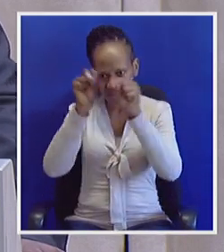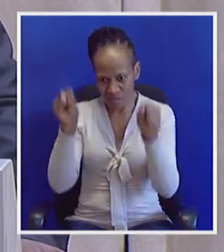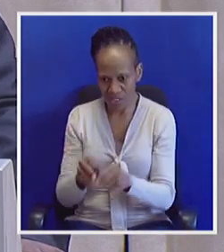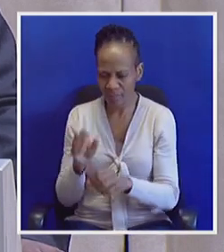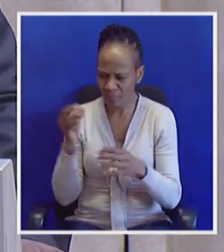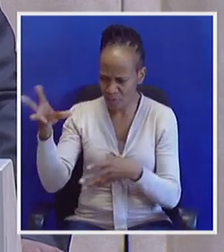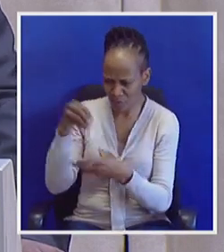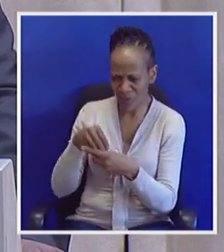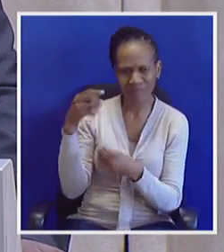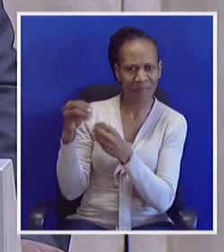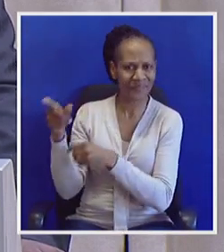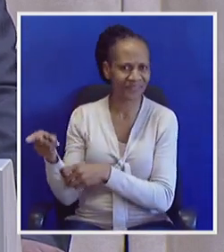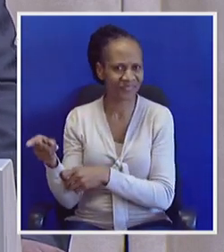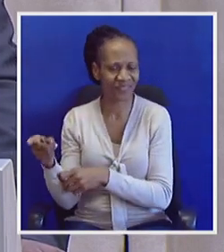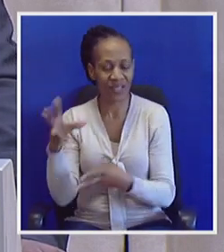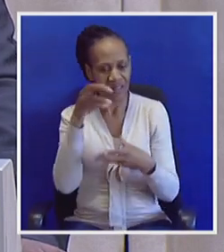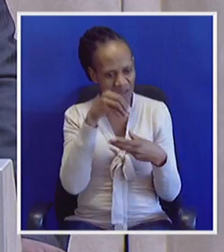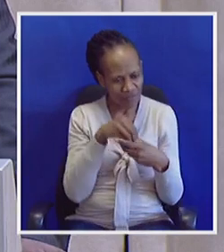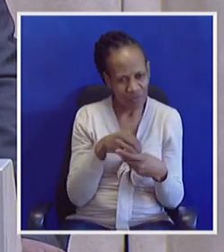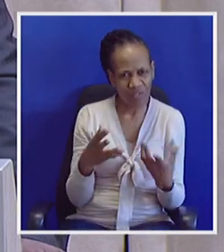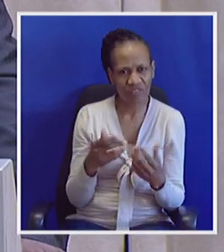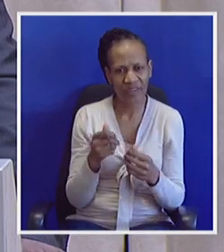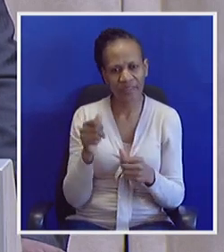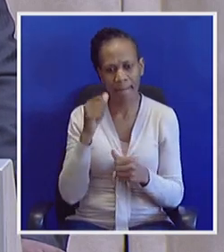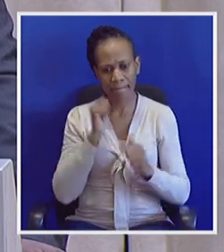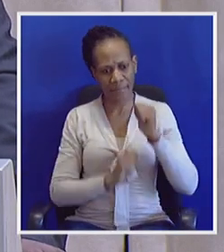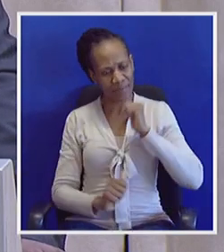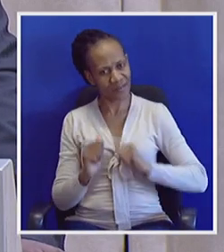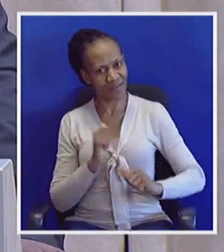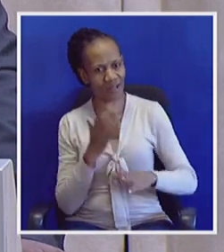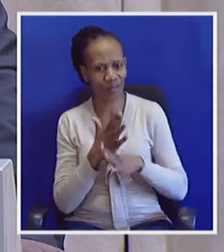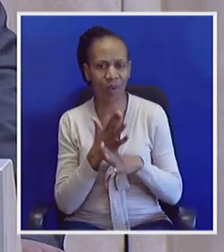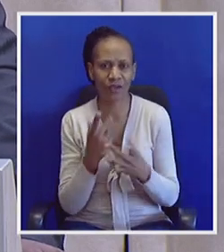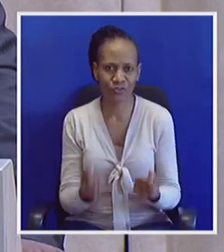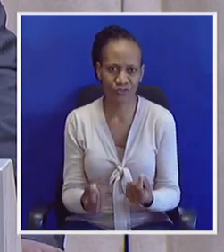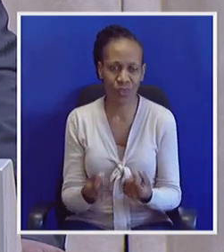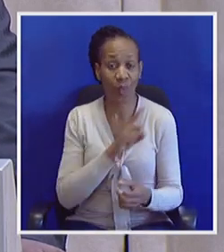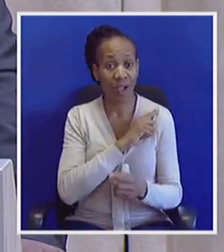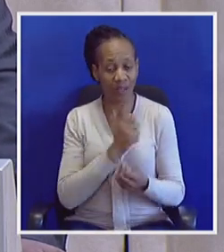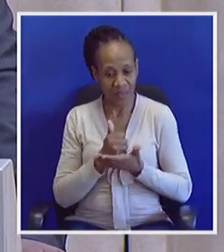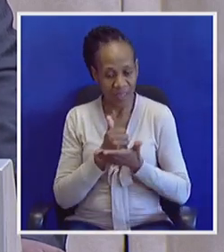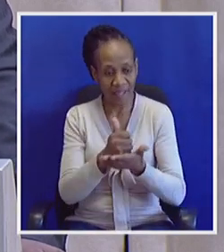get involved in the practical side of helping the young people in our Tivet